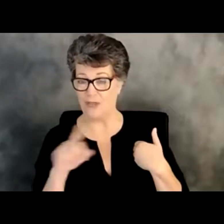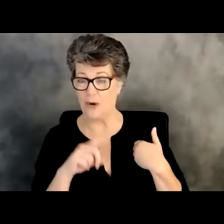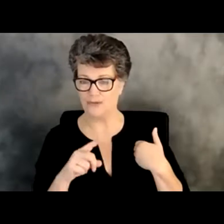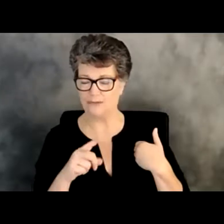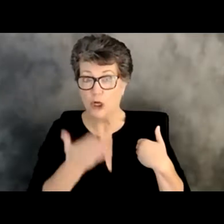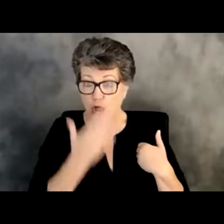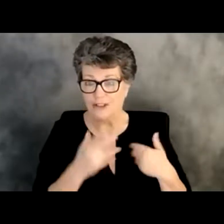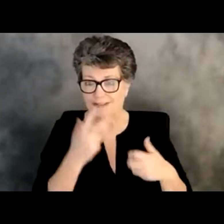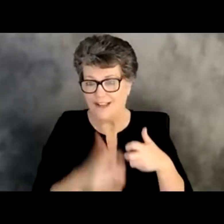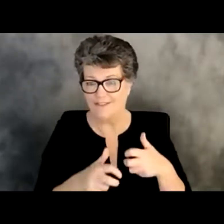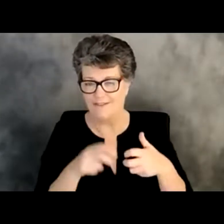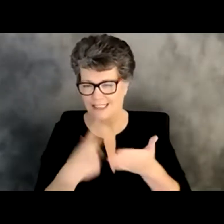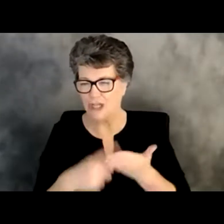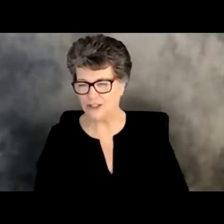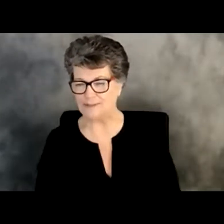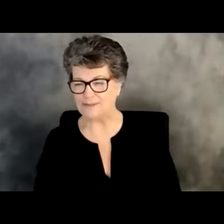good tough discussions.